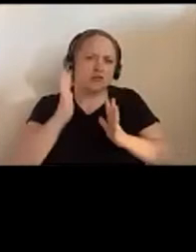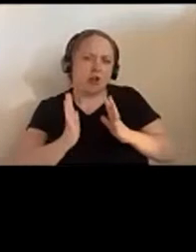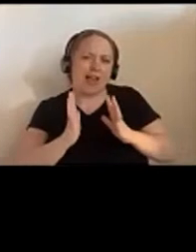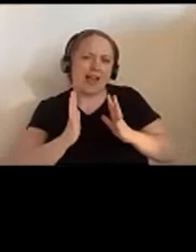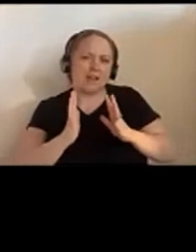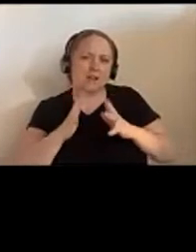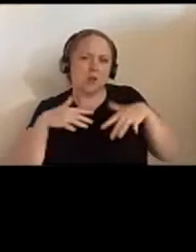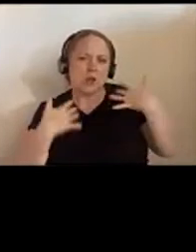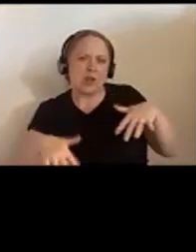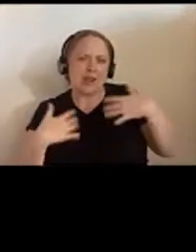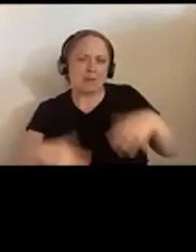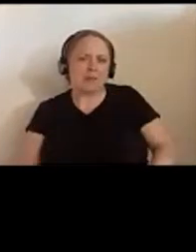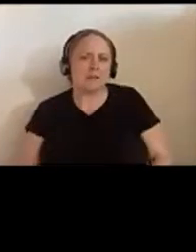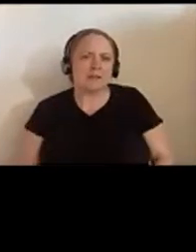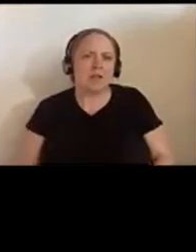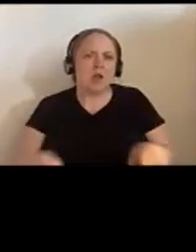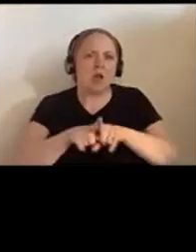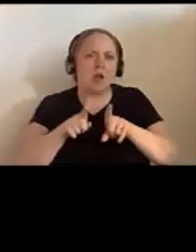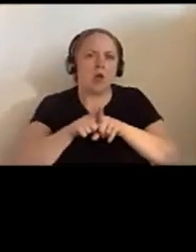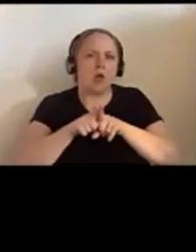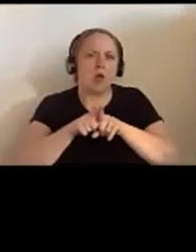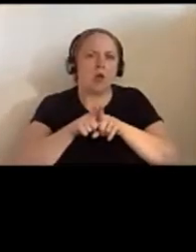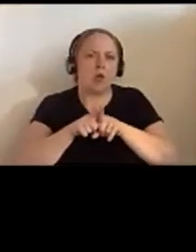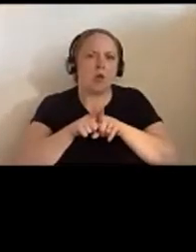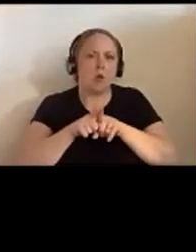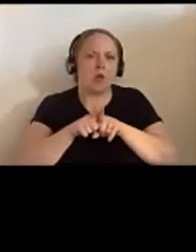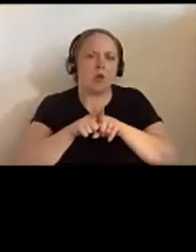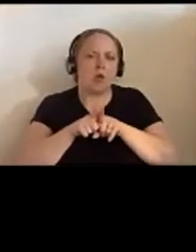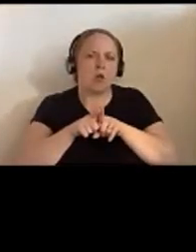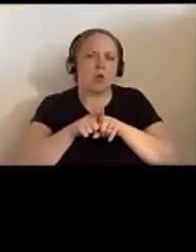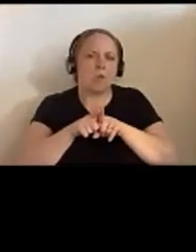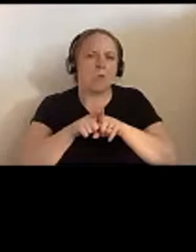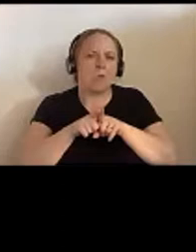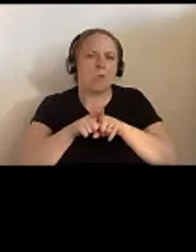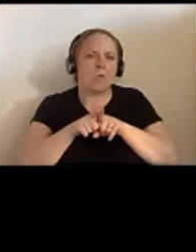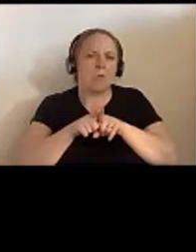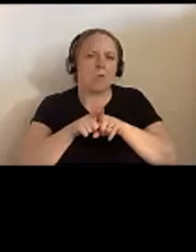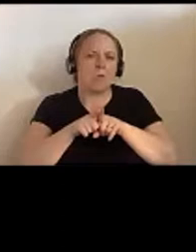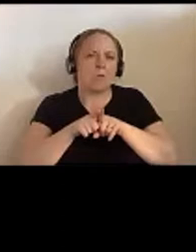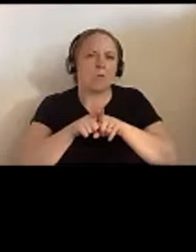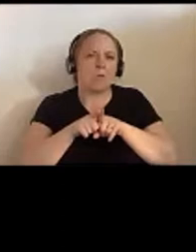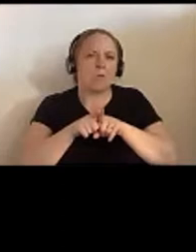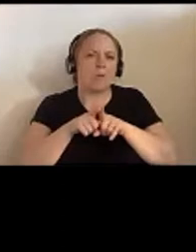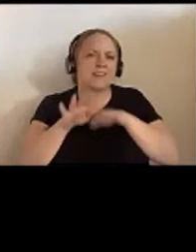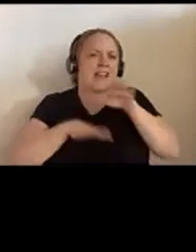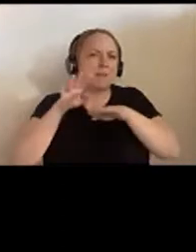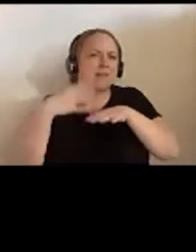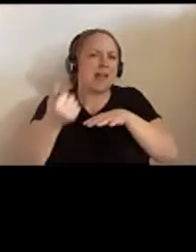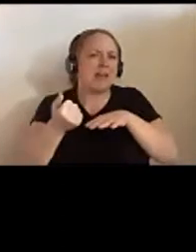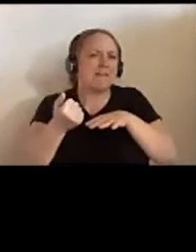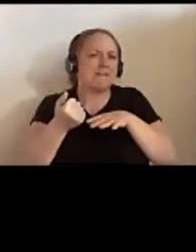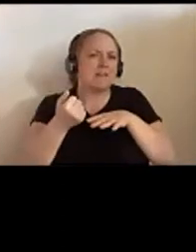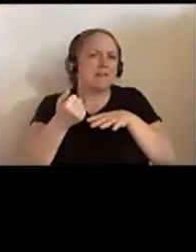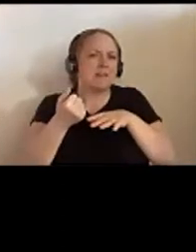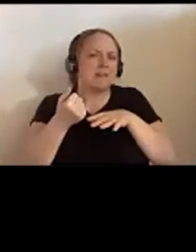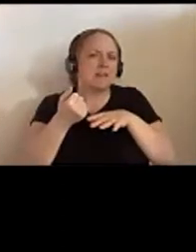it, but also the way that the stairs that she's climbing have this this drip,